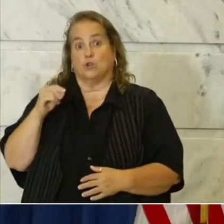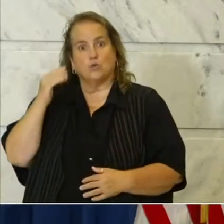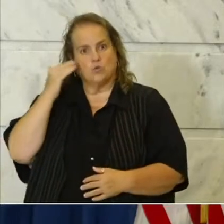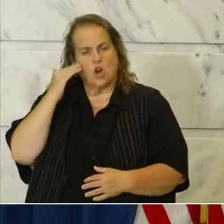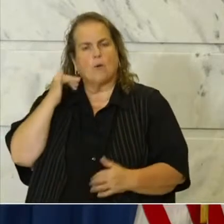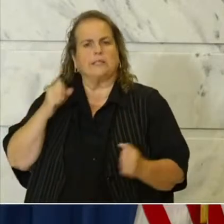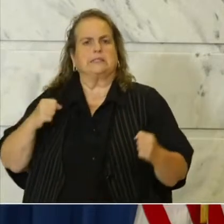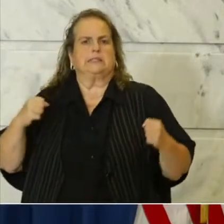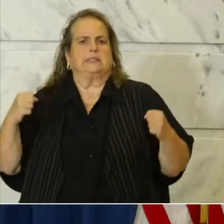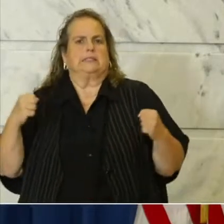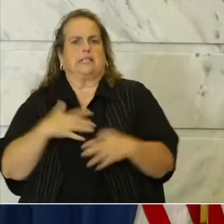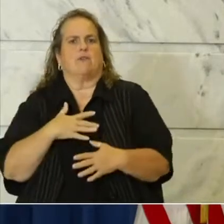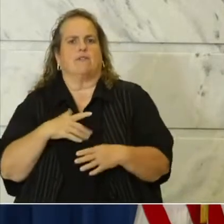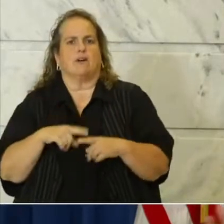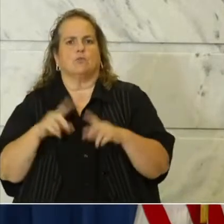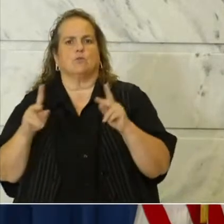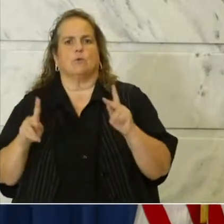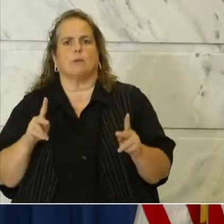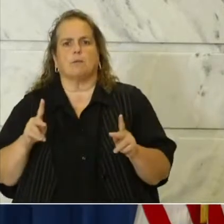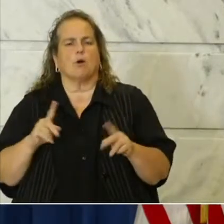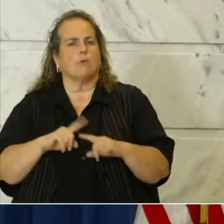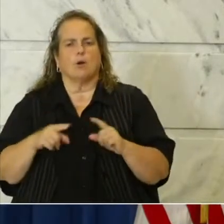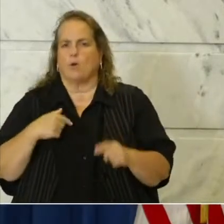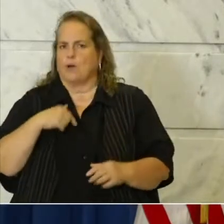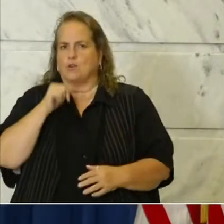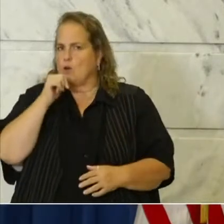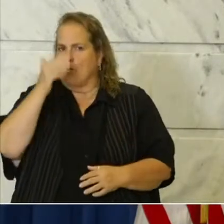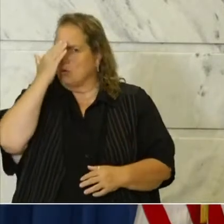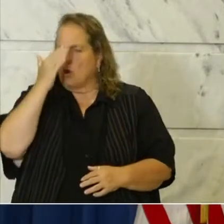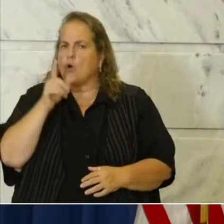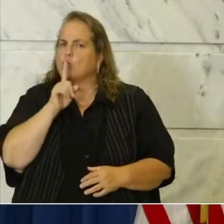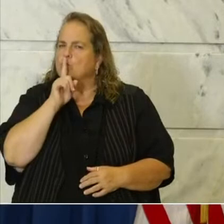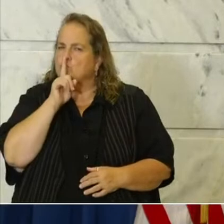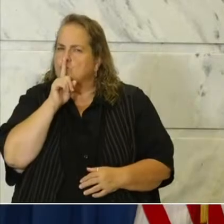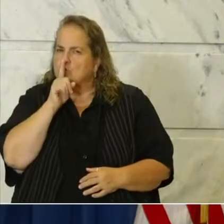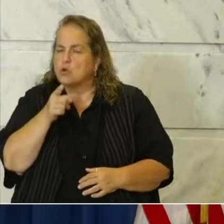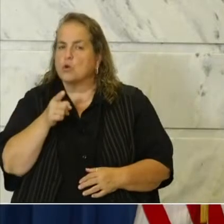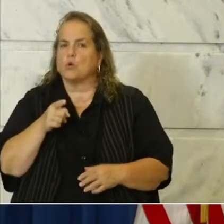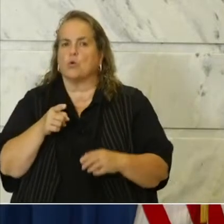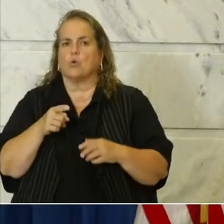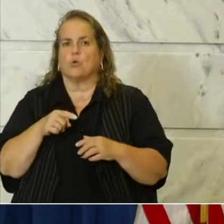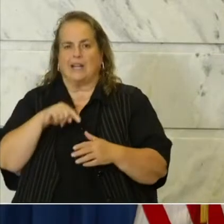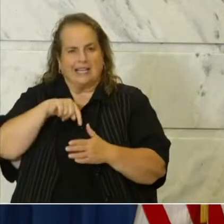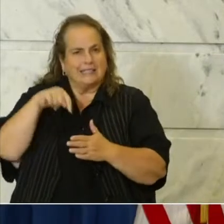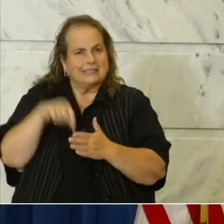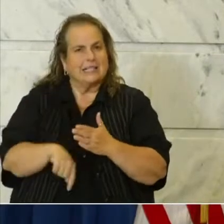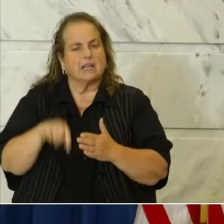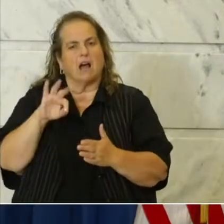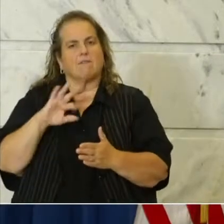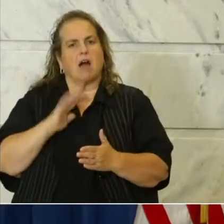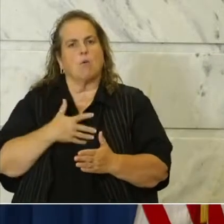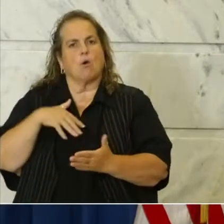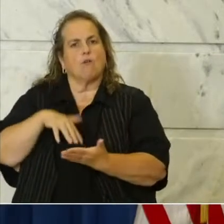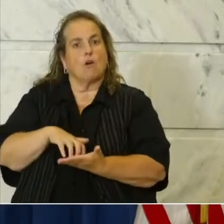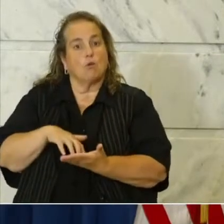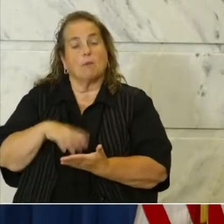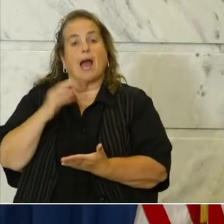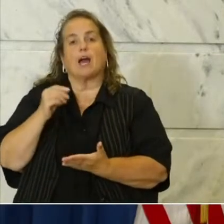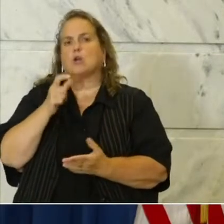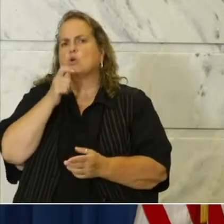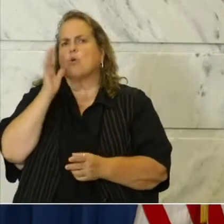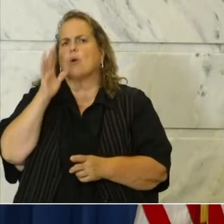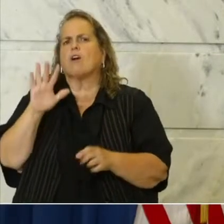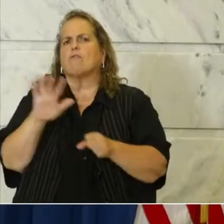most vulnerable to it, but we don't really know the true extent of our vulnerability and who will ultimately be impacted and who may have chronic